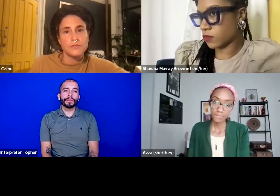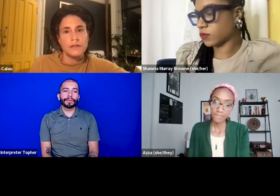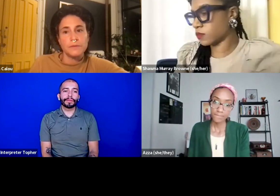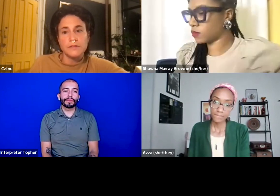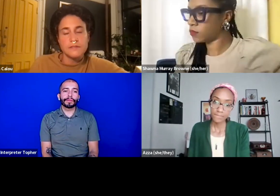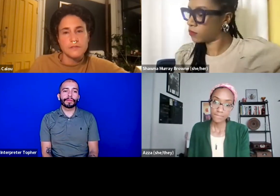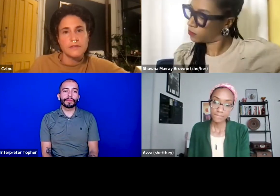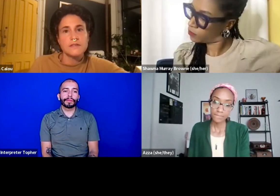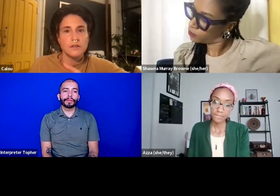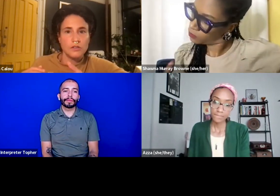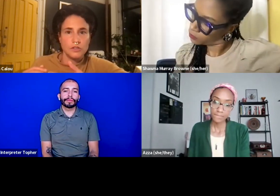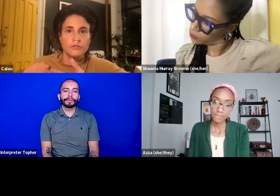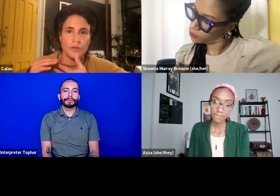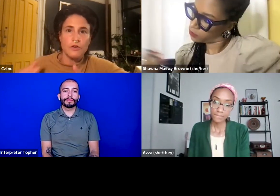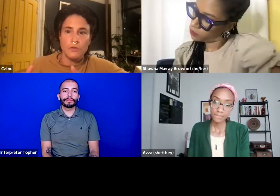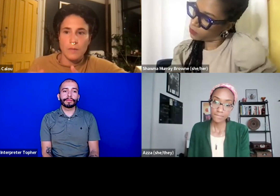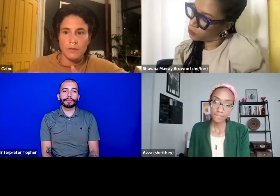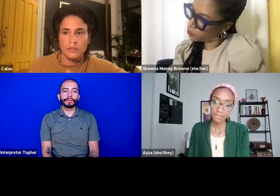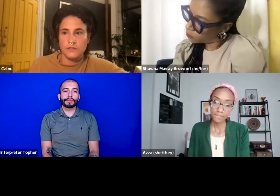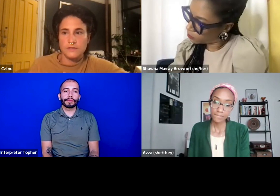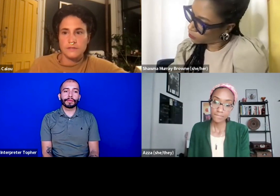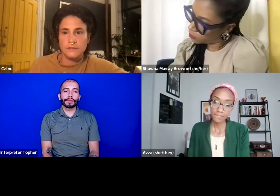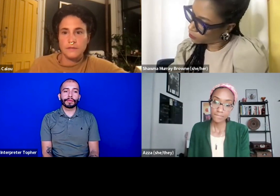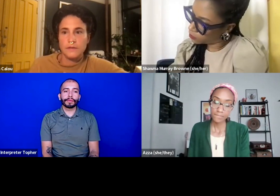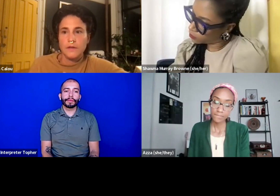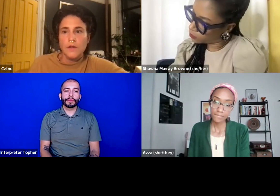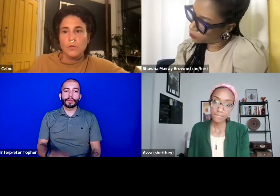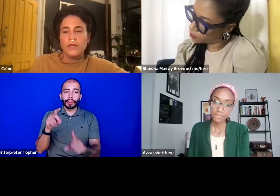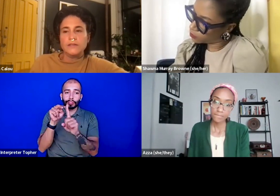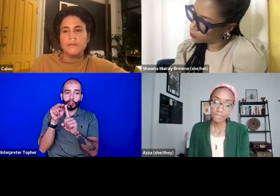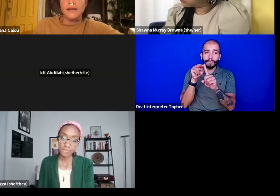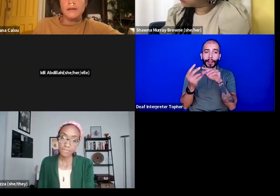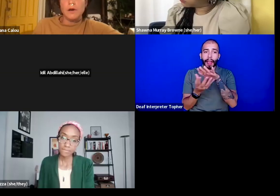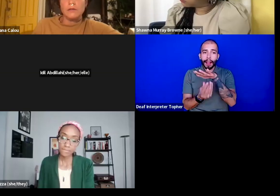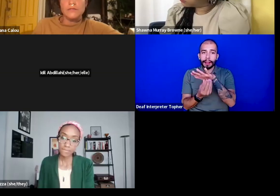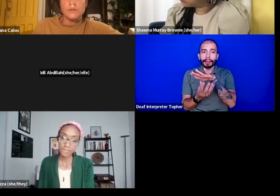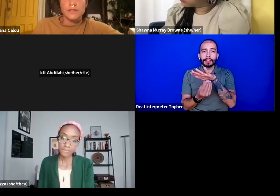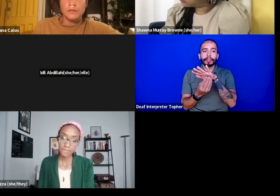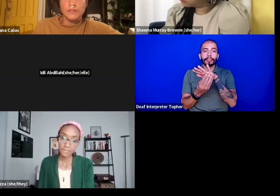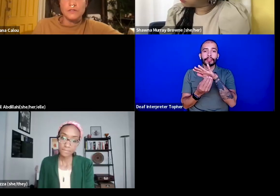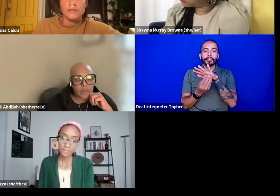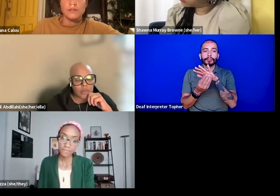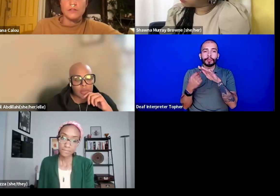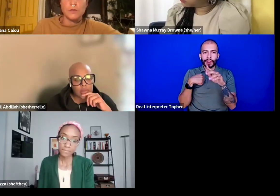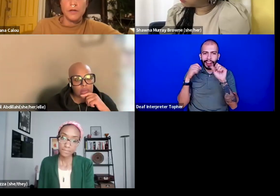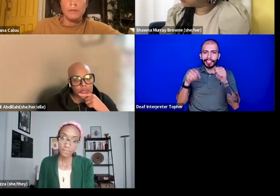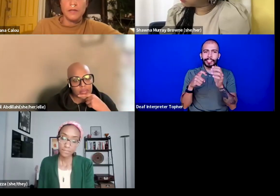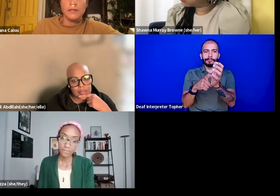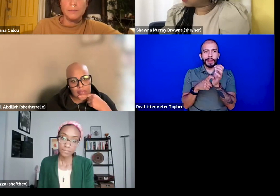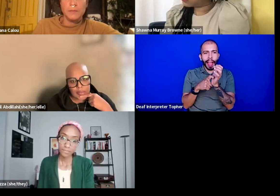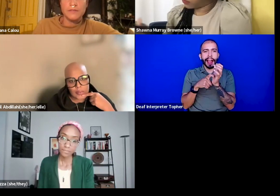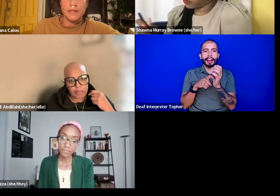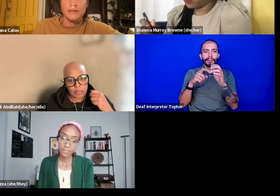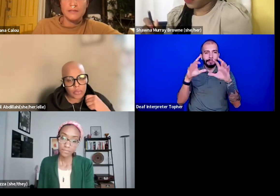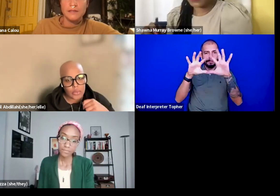of police surveillance technology for their own operations. We can demand a model of suicide prevention that starts with putting money